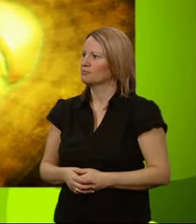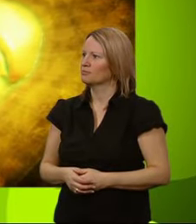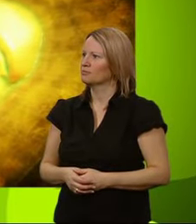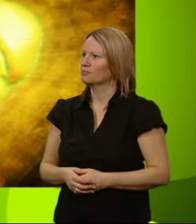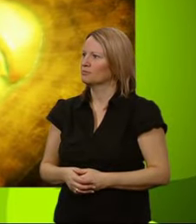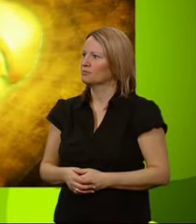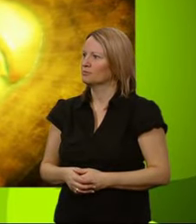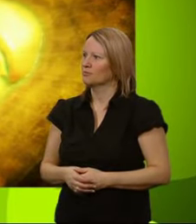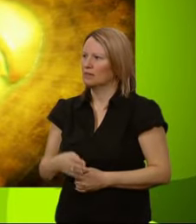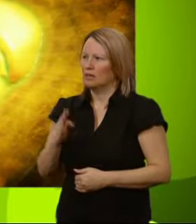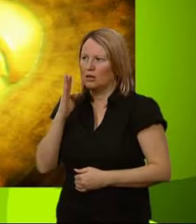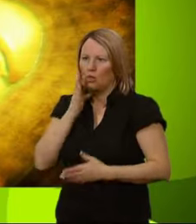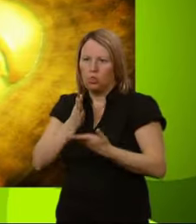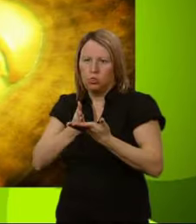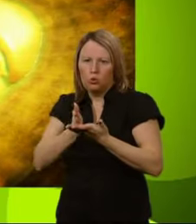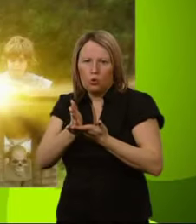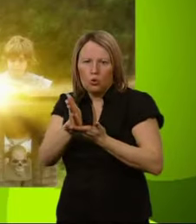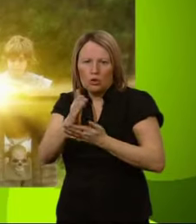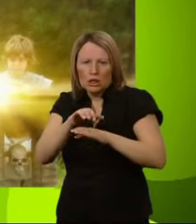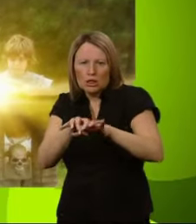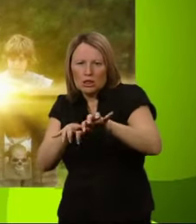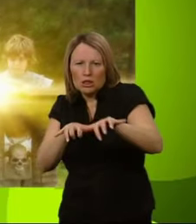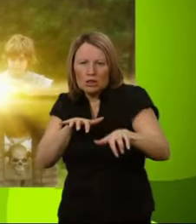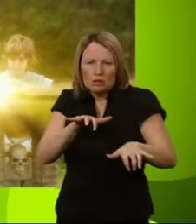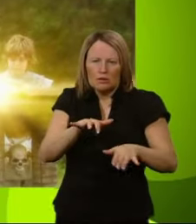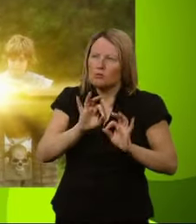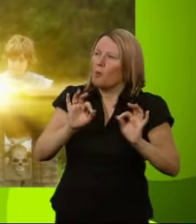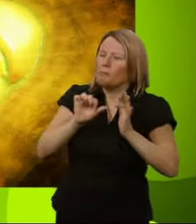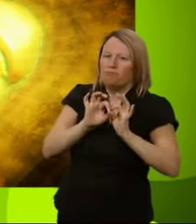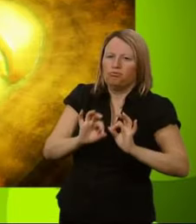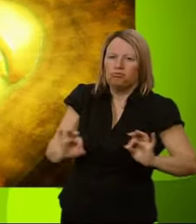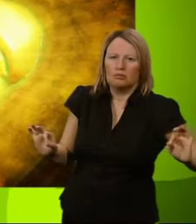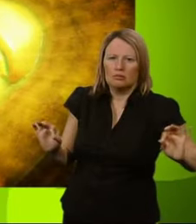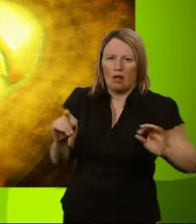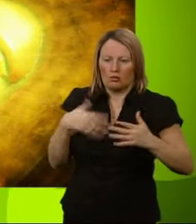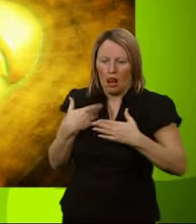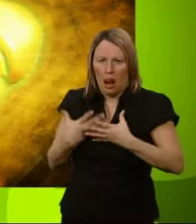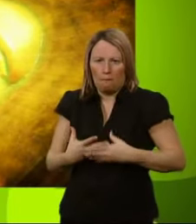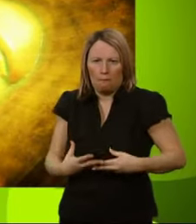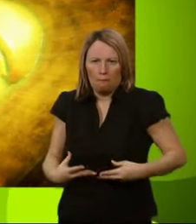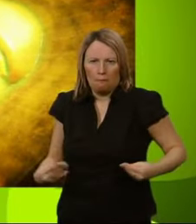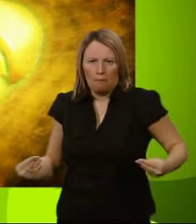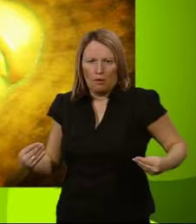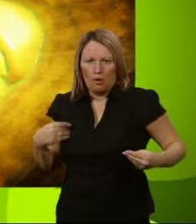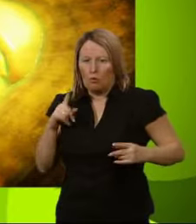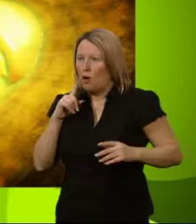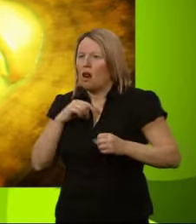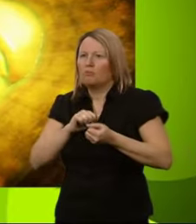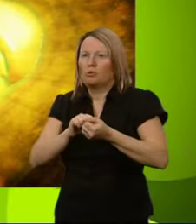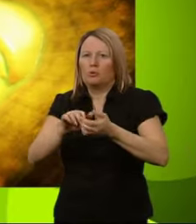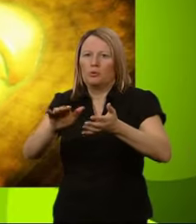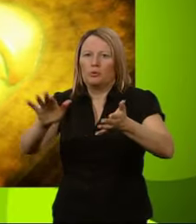I can tear through a crust. I give mantle no peace. Until I'm extinct, smoke I